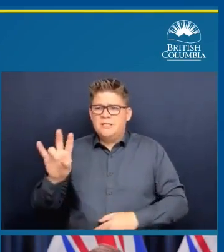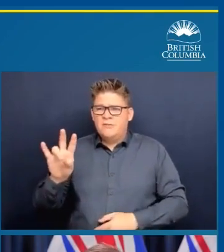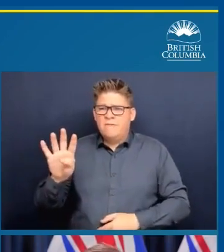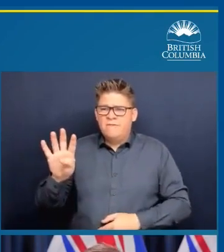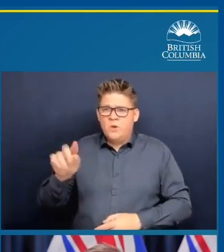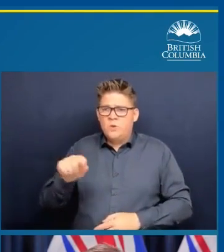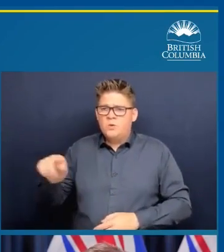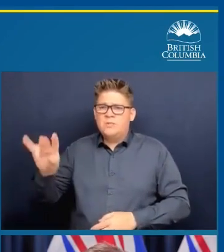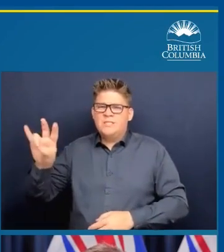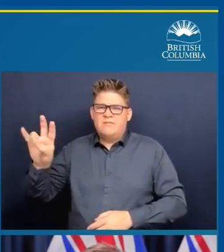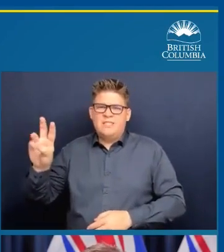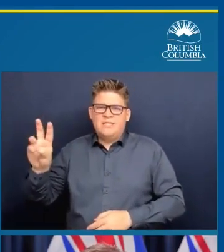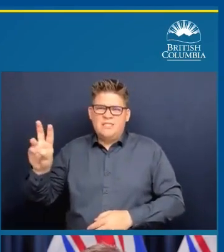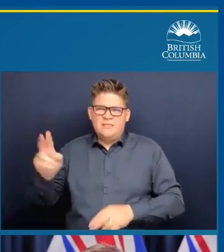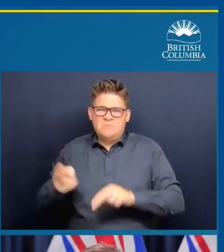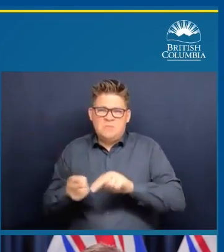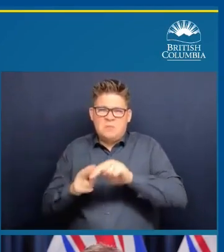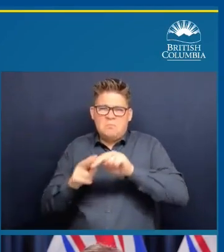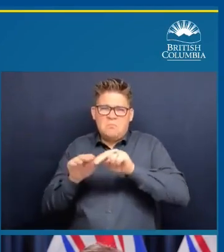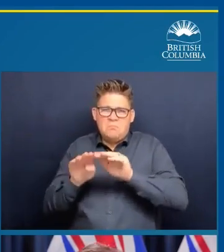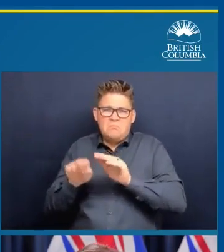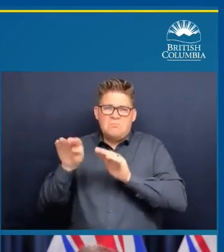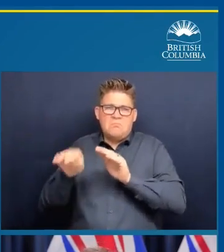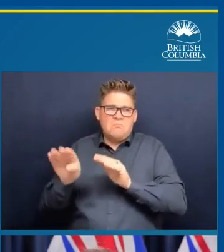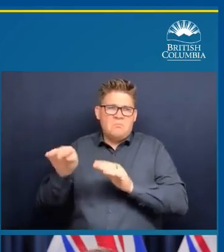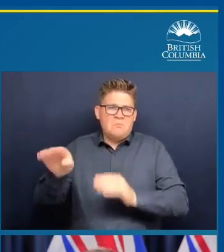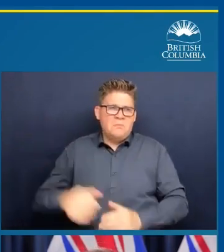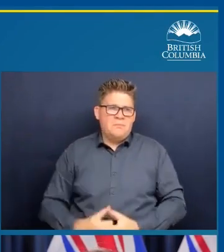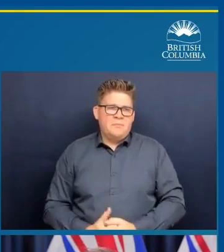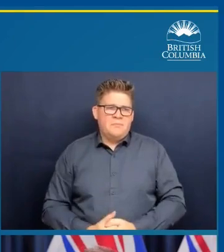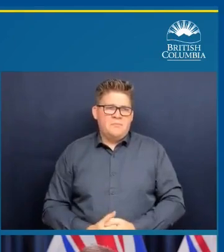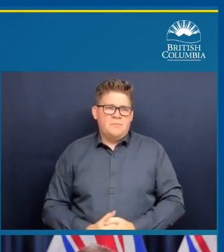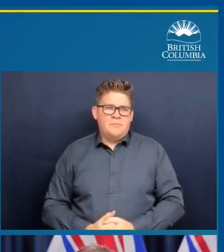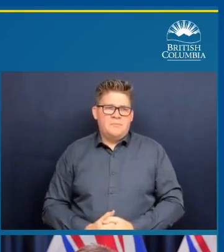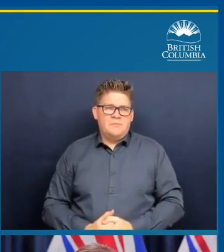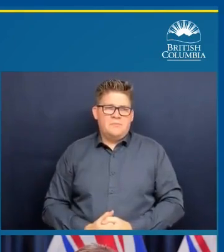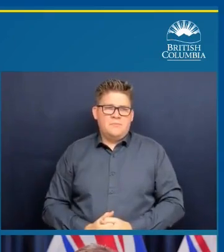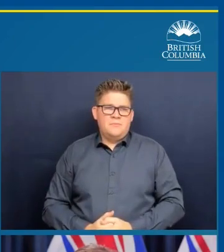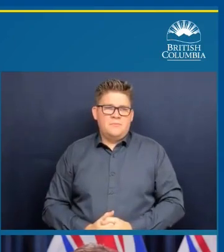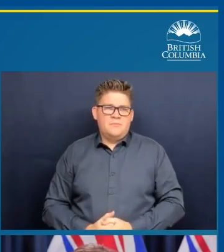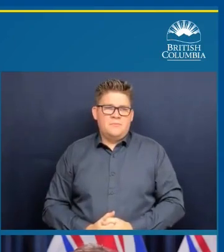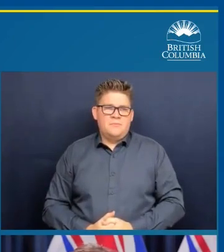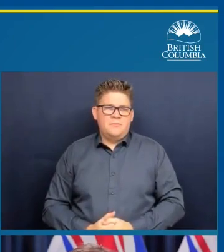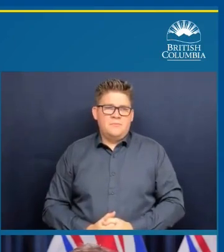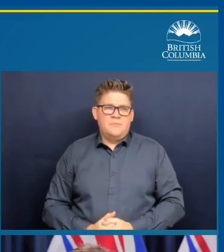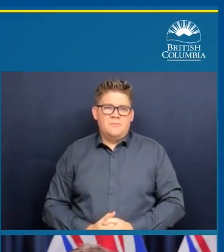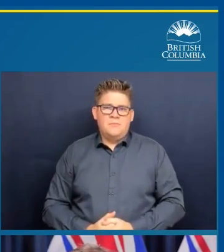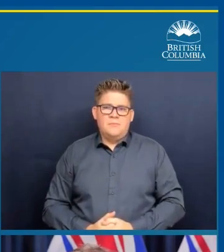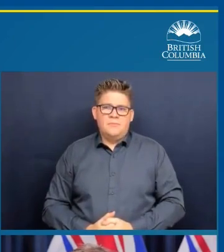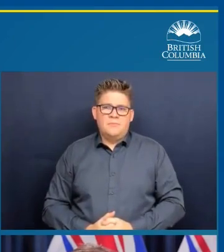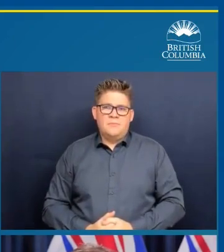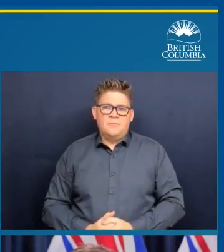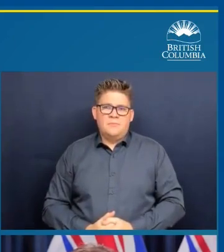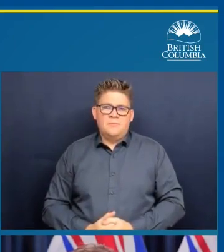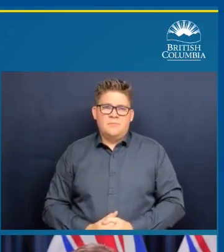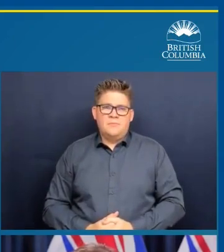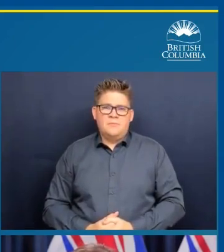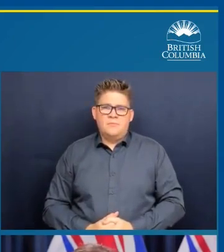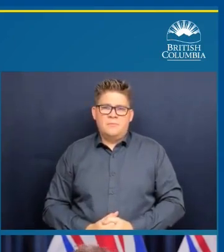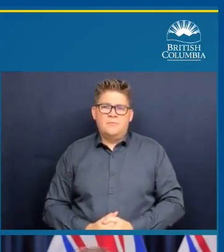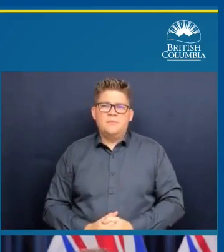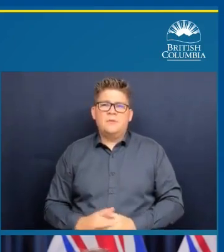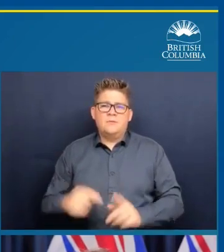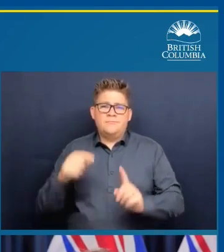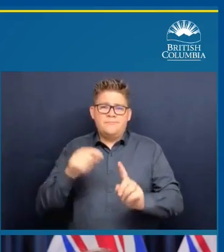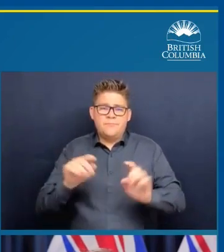the day-to-day changes. The next slide, please. You see in terms of emergency department visits, over the last period, we have